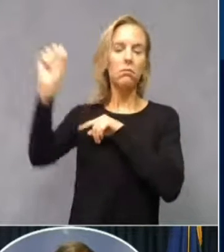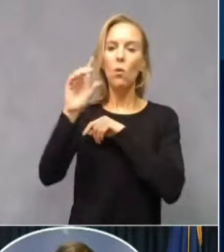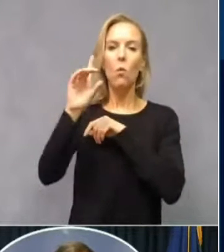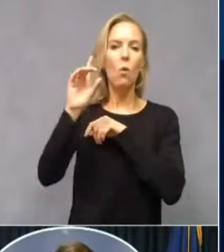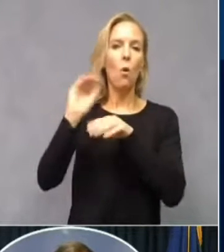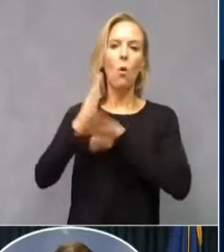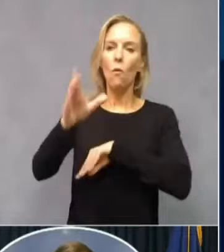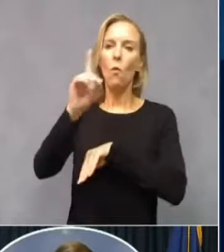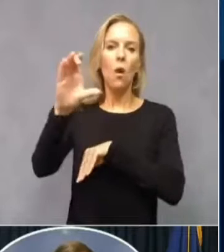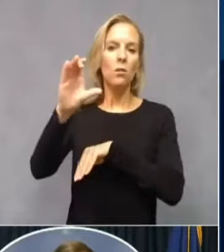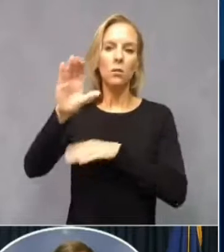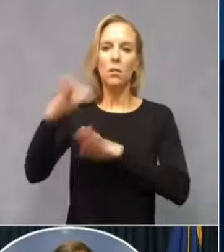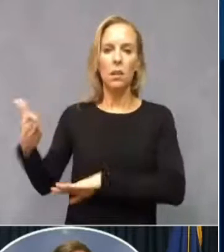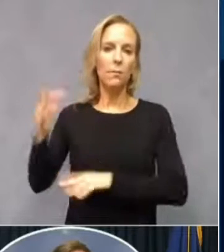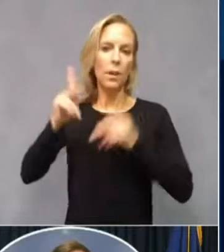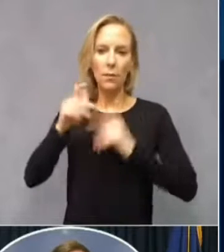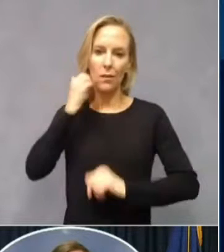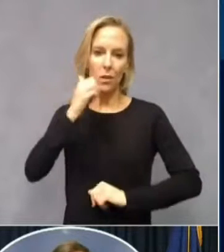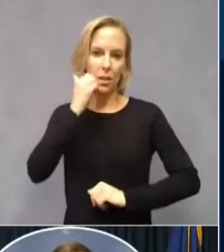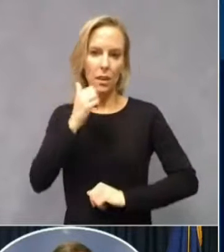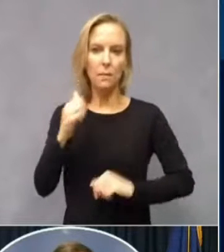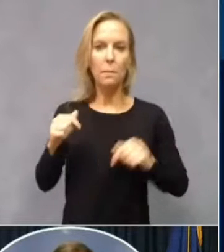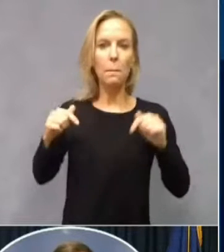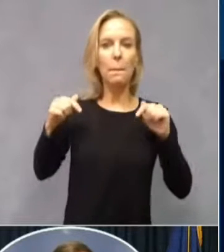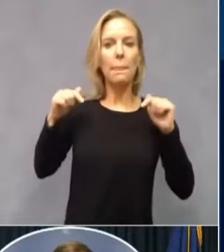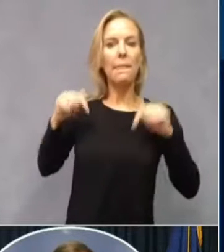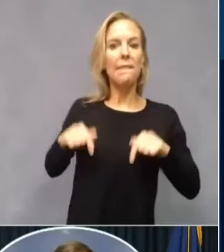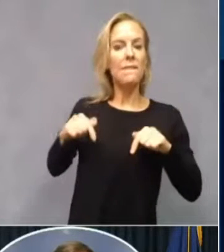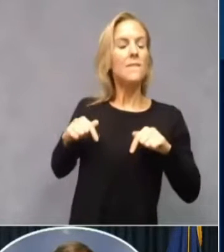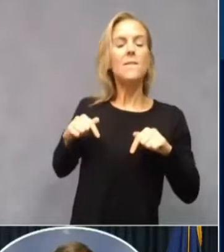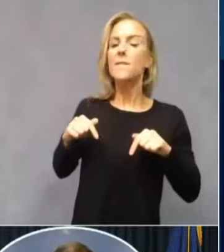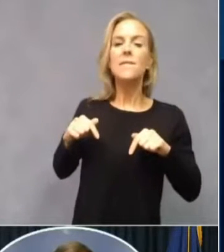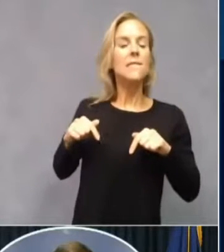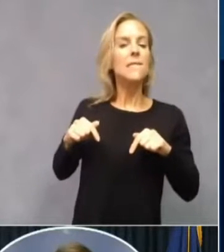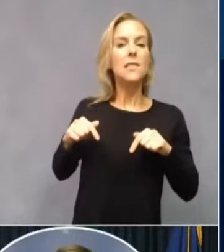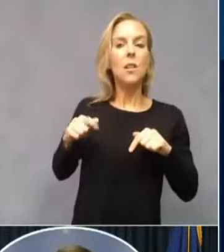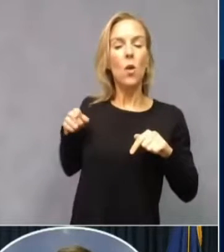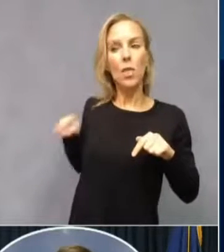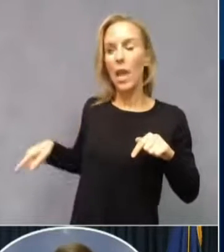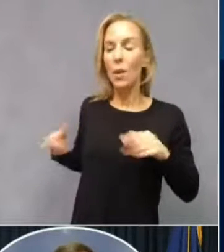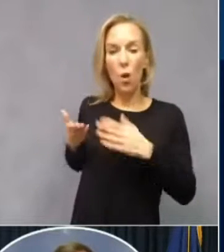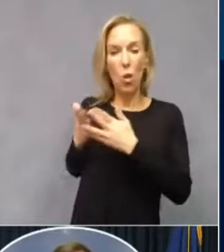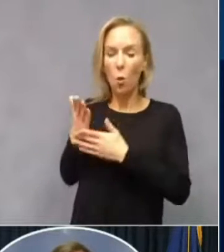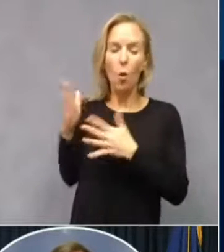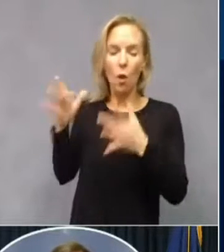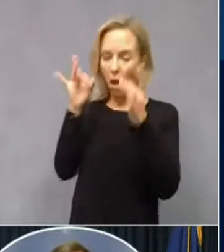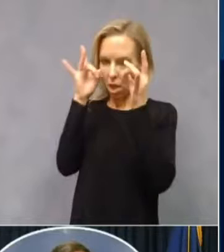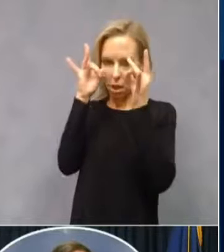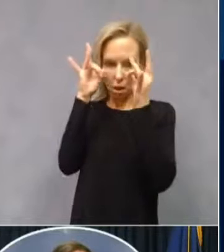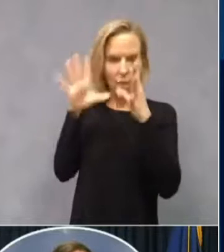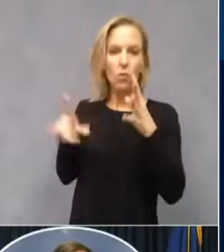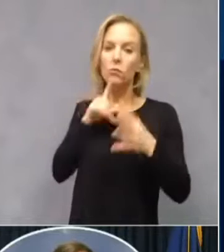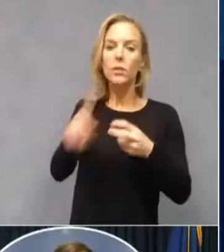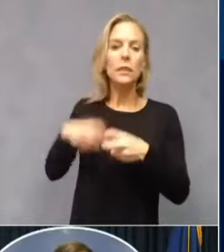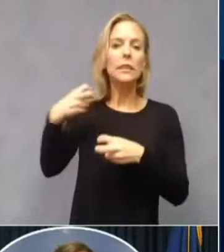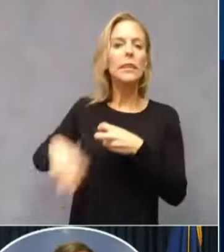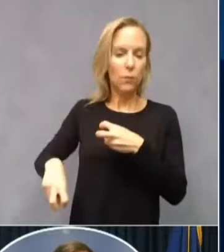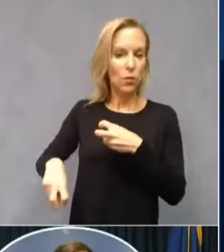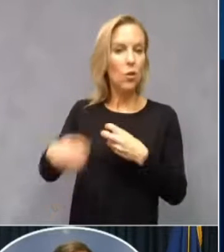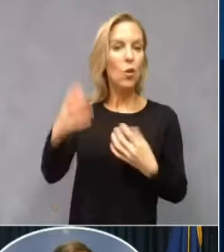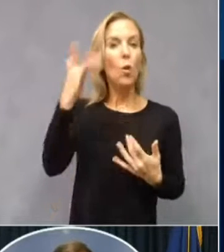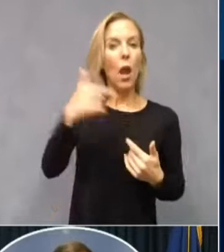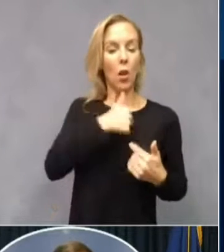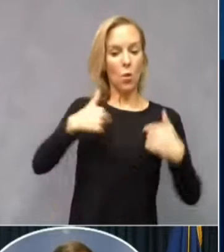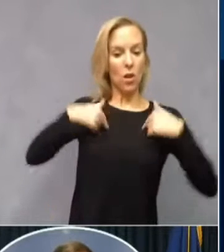this was deadly. It was awful. What they went through was so difficult. And it's why we took the steps